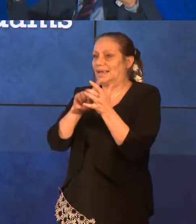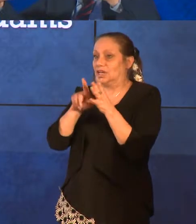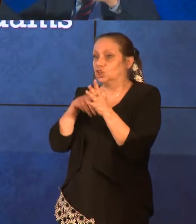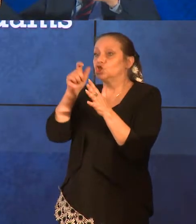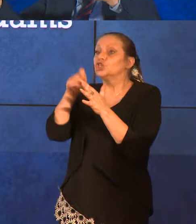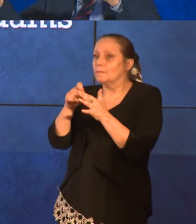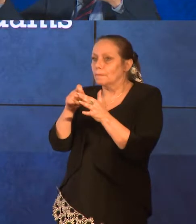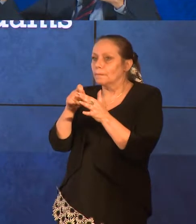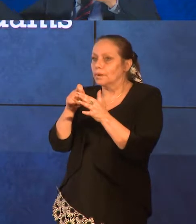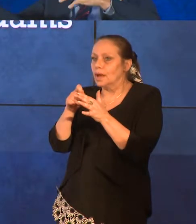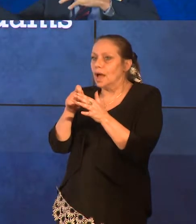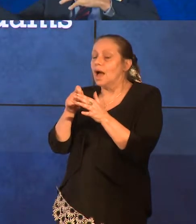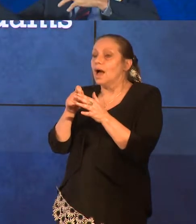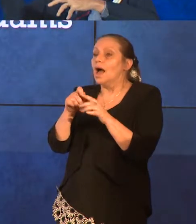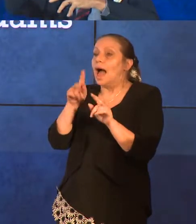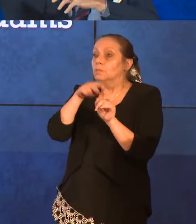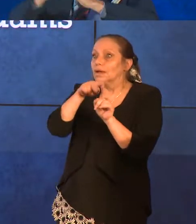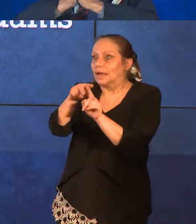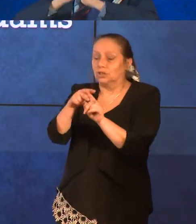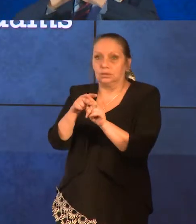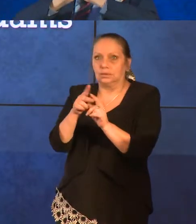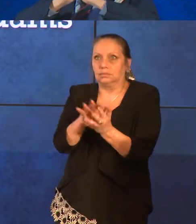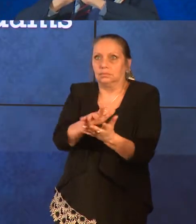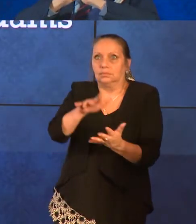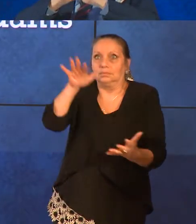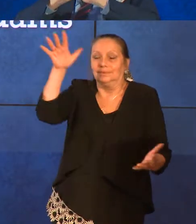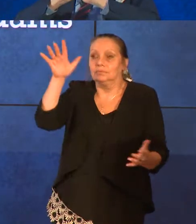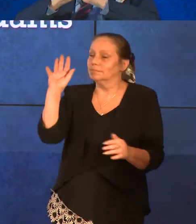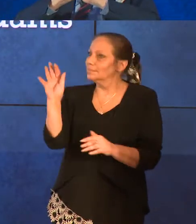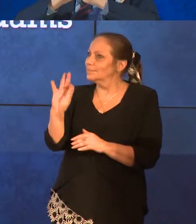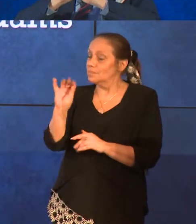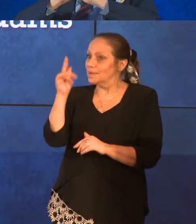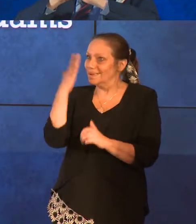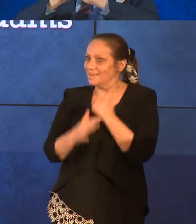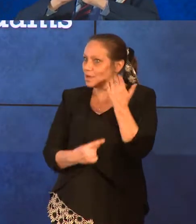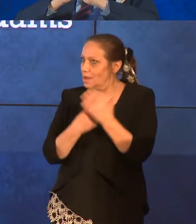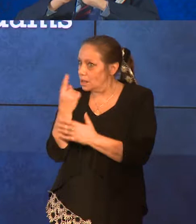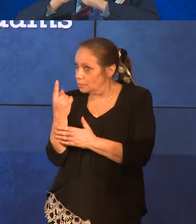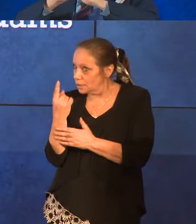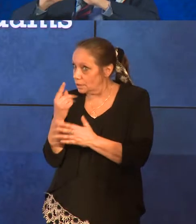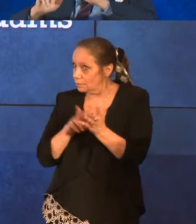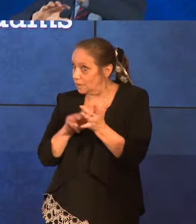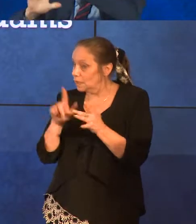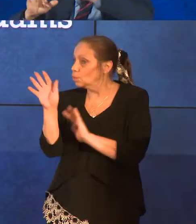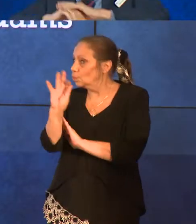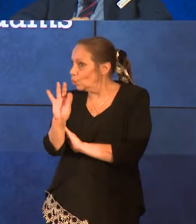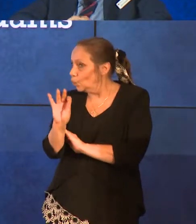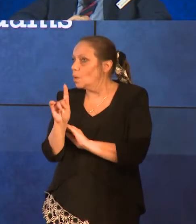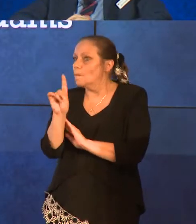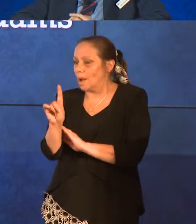feared a rush on the use of plan nominees through the federal scheme. Now, there wasn't that rush so much in Victoria. There were